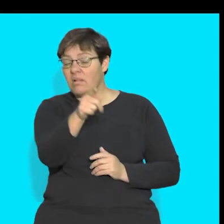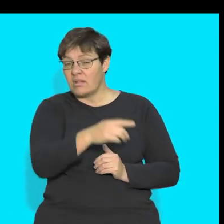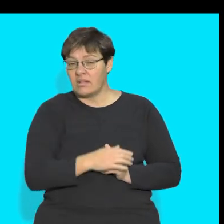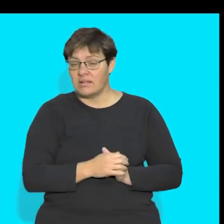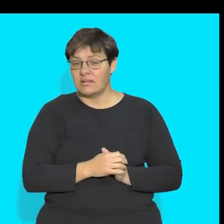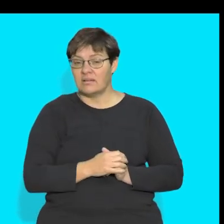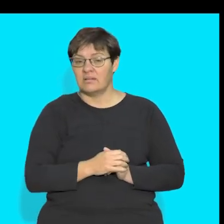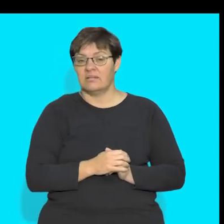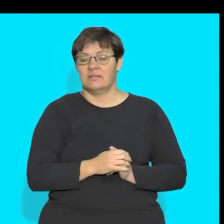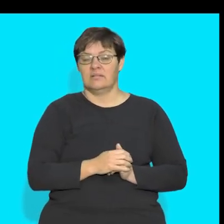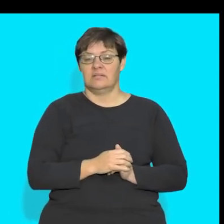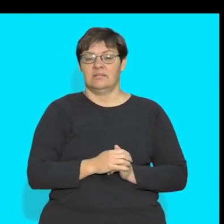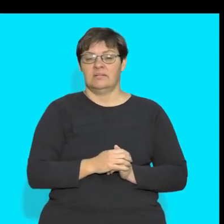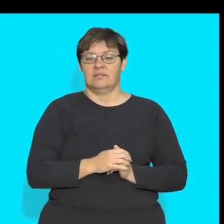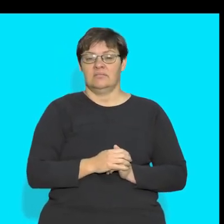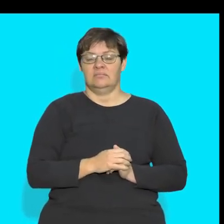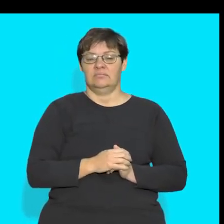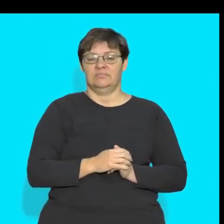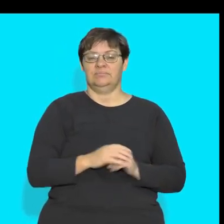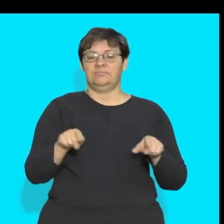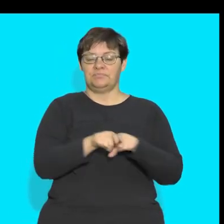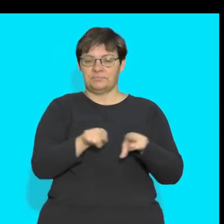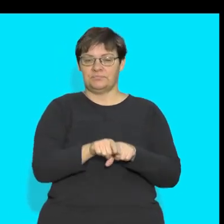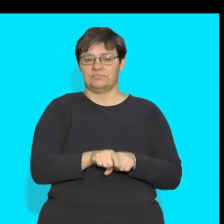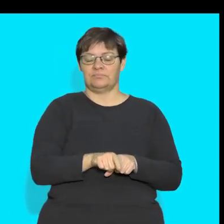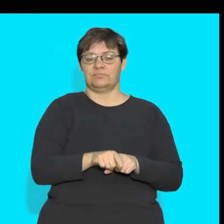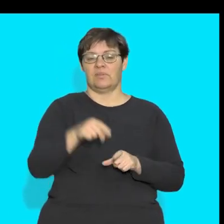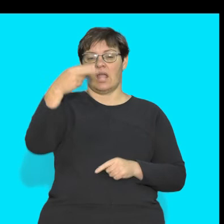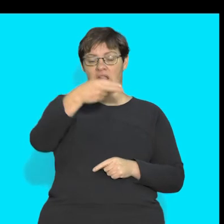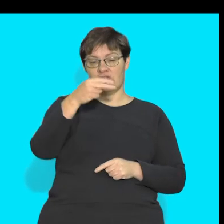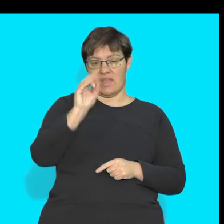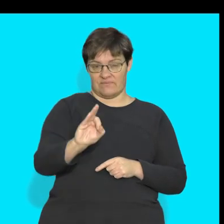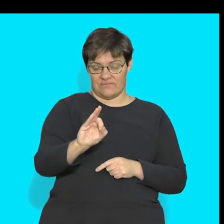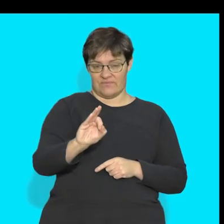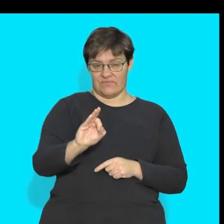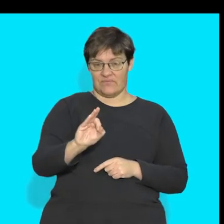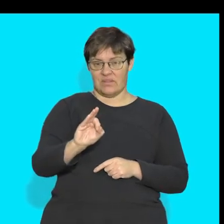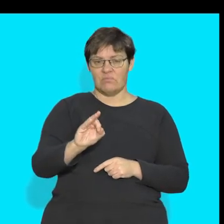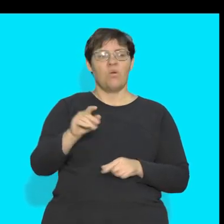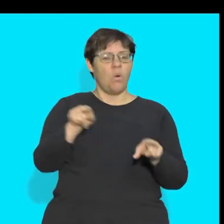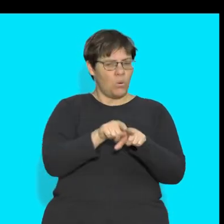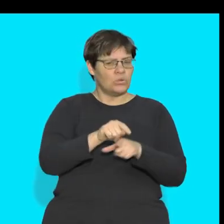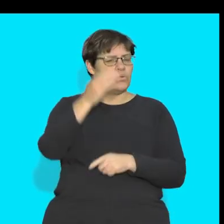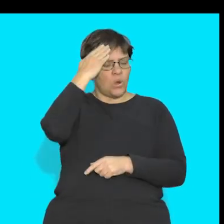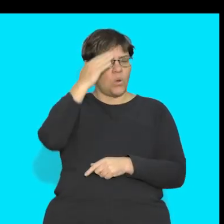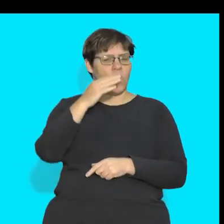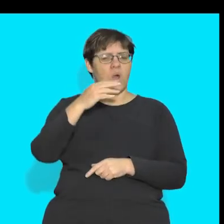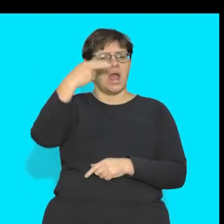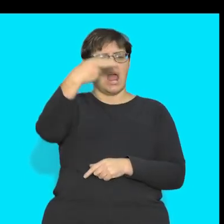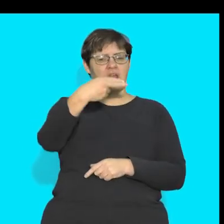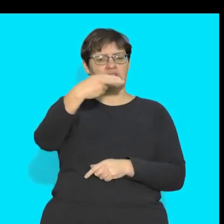We know, so I'm just going to, that E equals HF, and we know that that's also